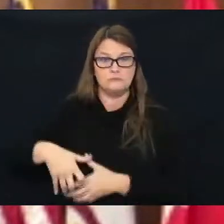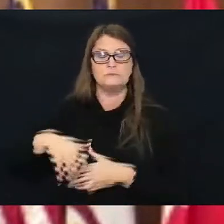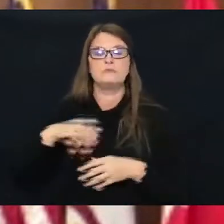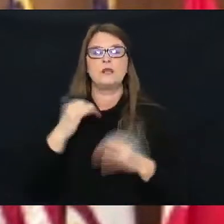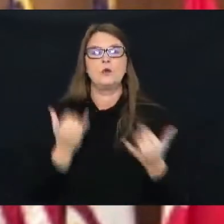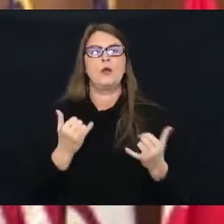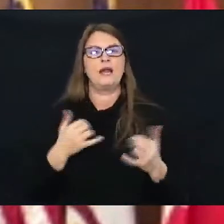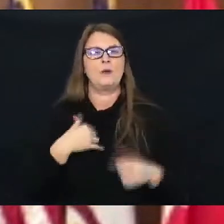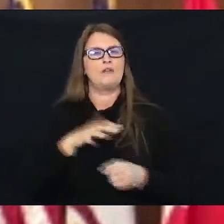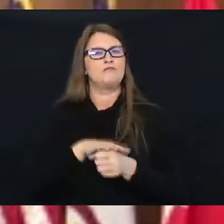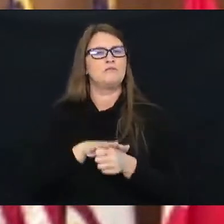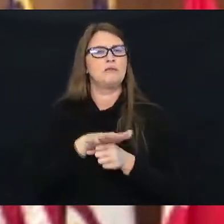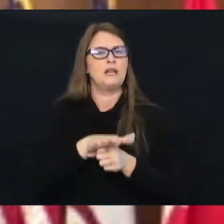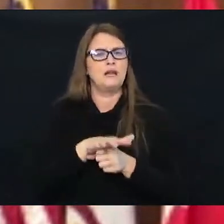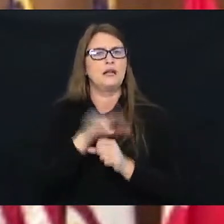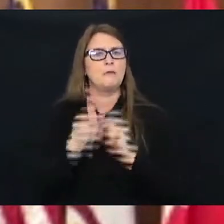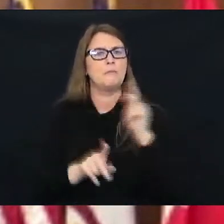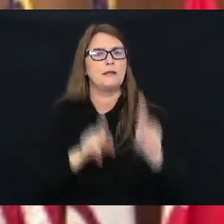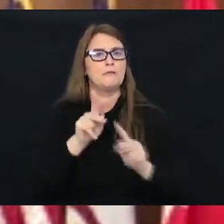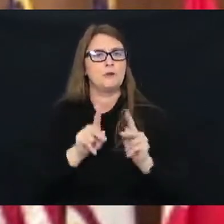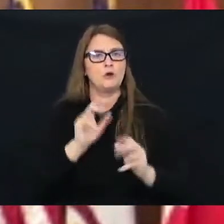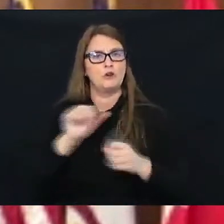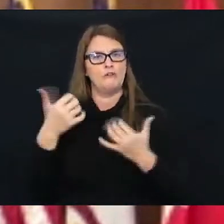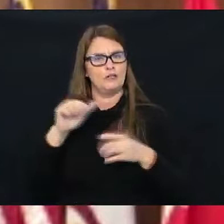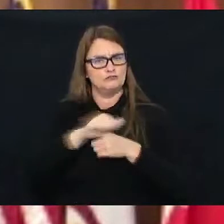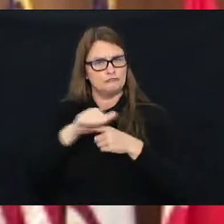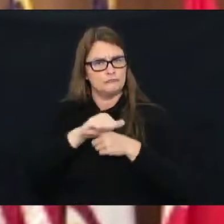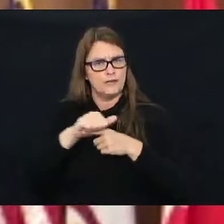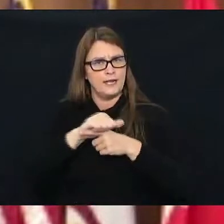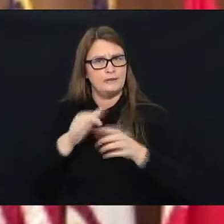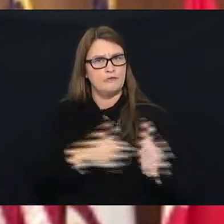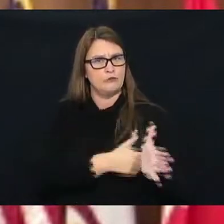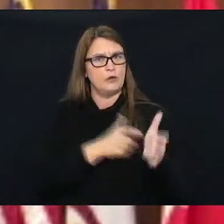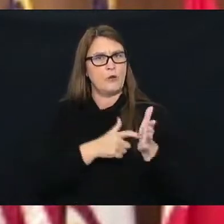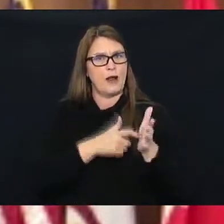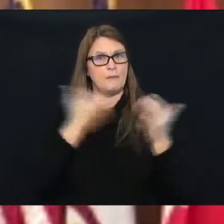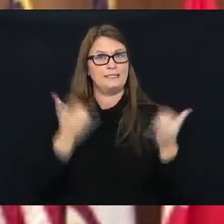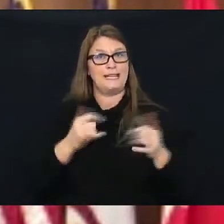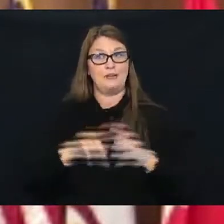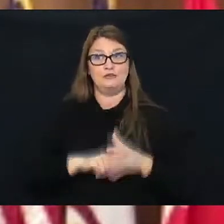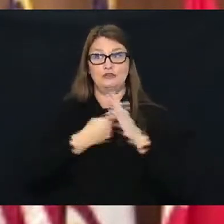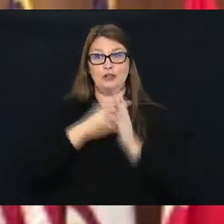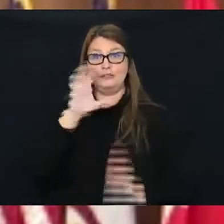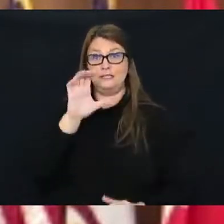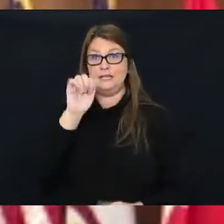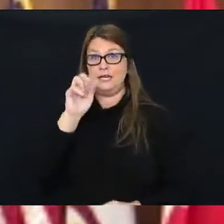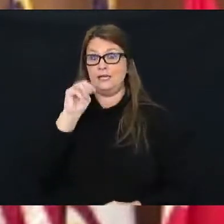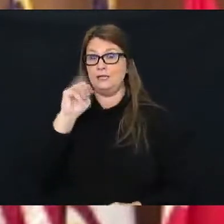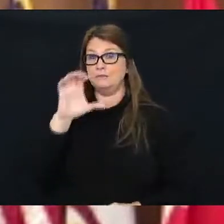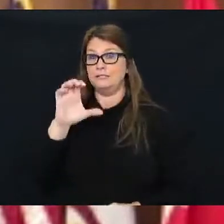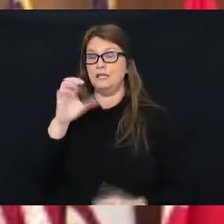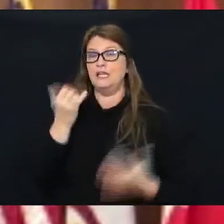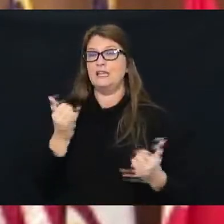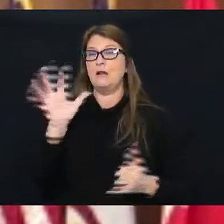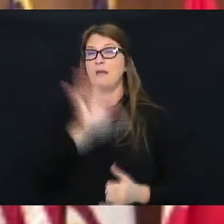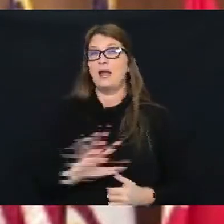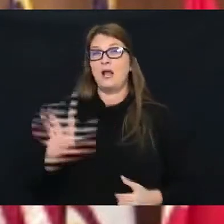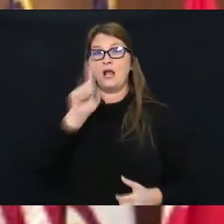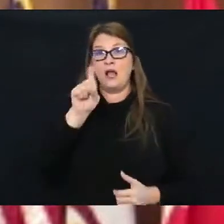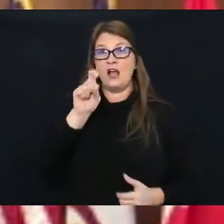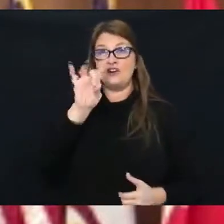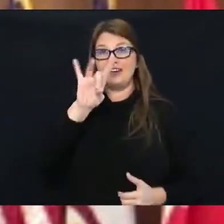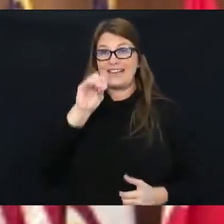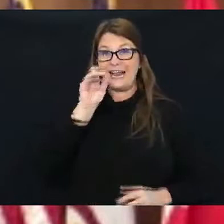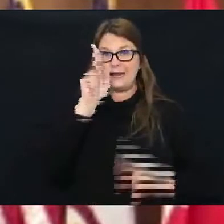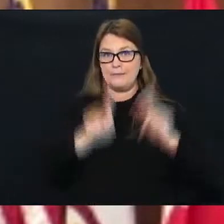folks trained up to meet the requirements now. As we move into CAMC, that begins today. I have about 180 other